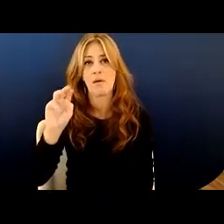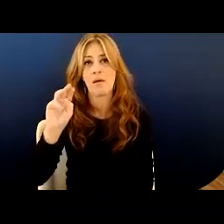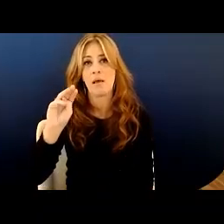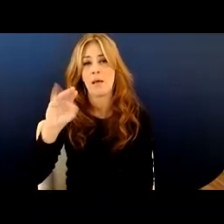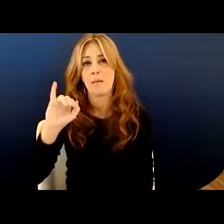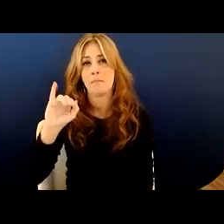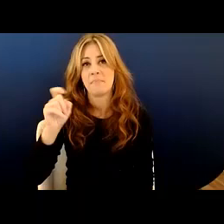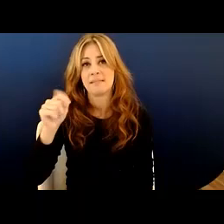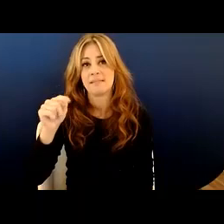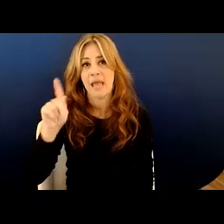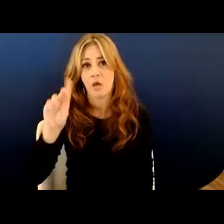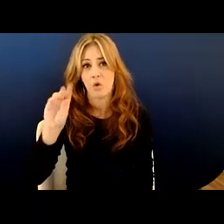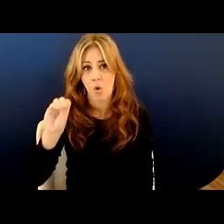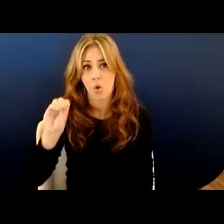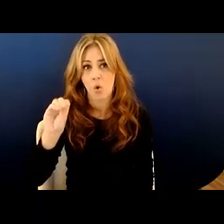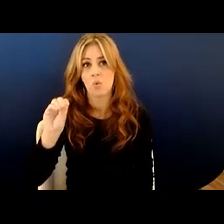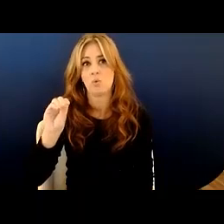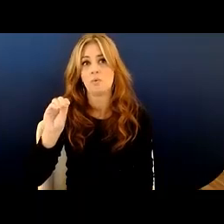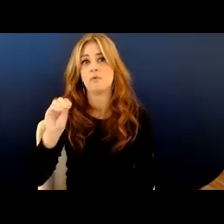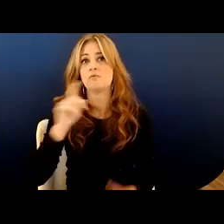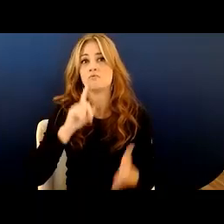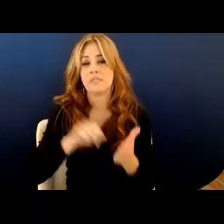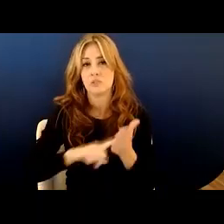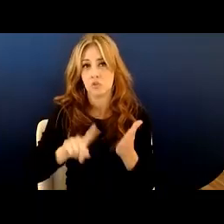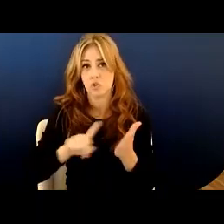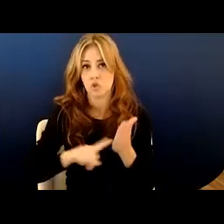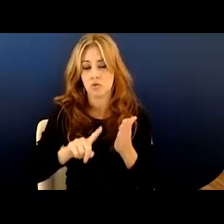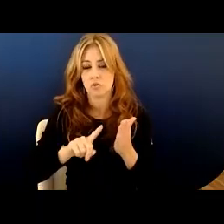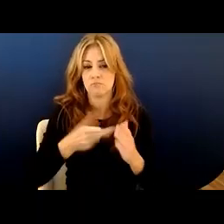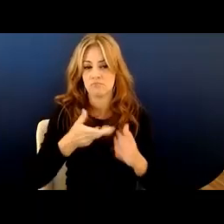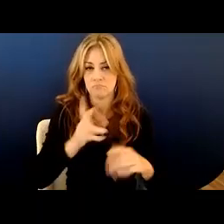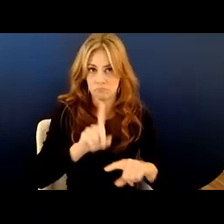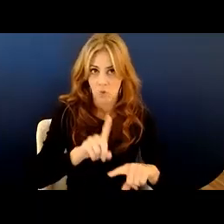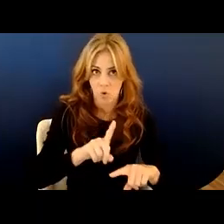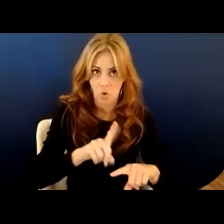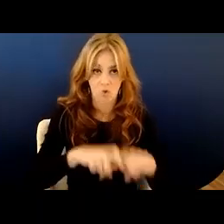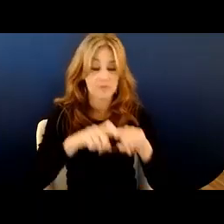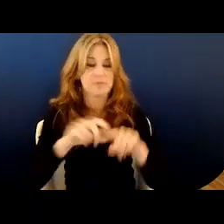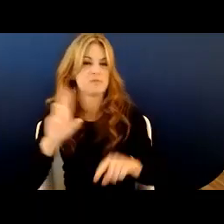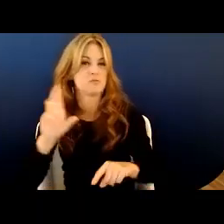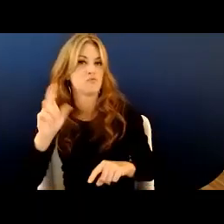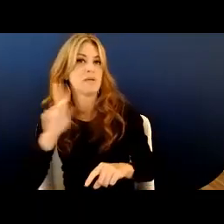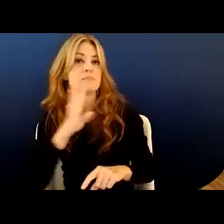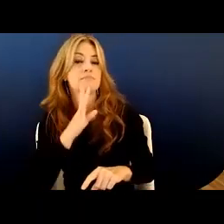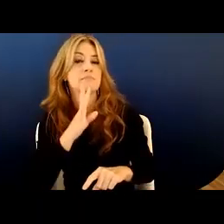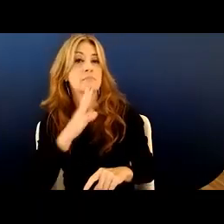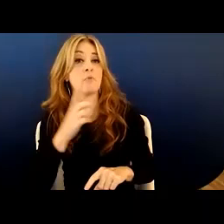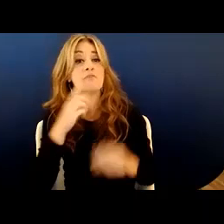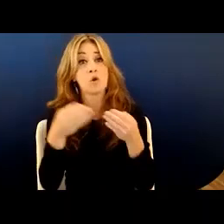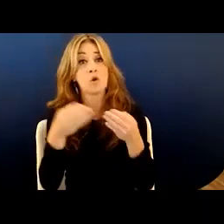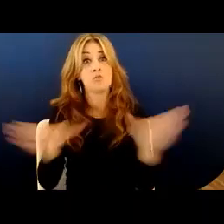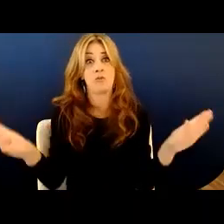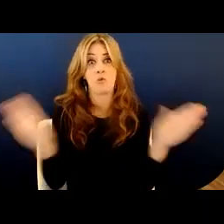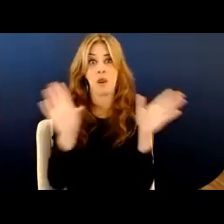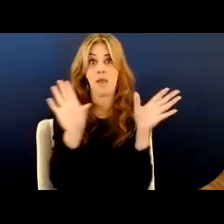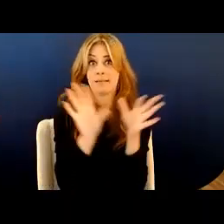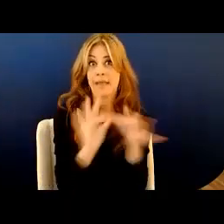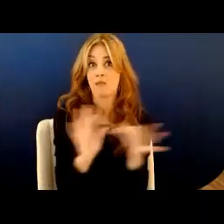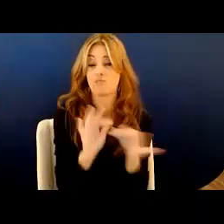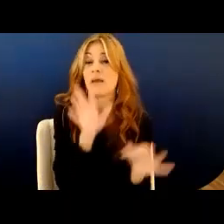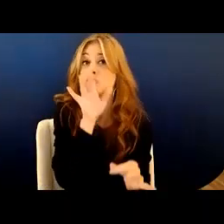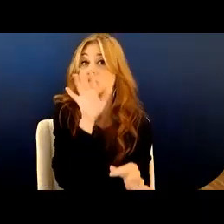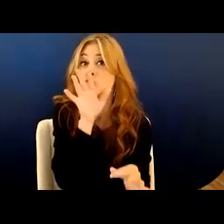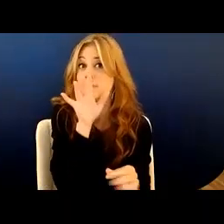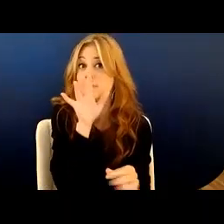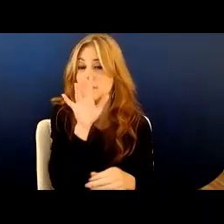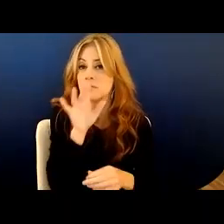Collaboration. Let me just pause it there. With the general narration, you can take your visitors